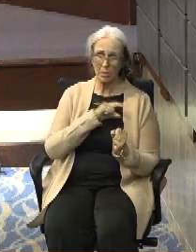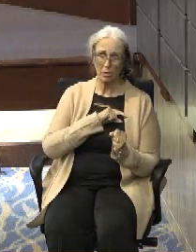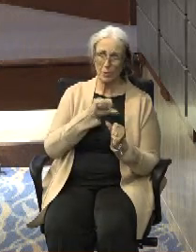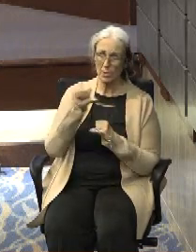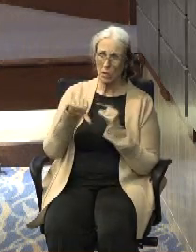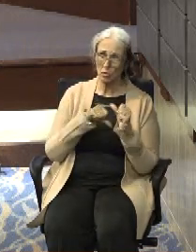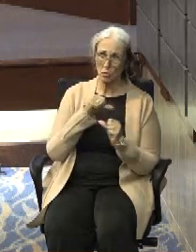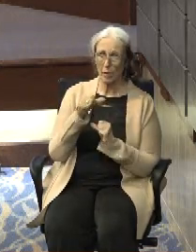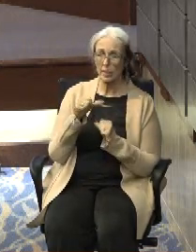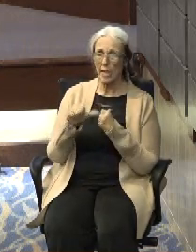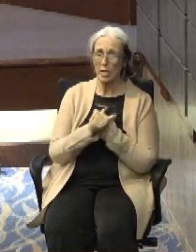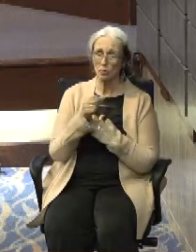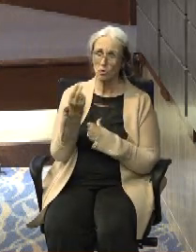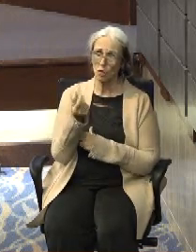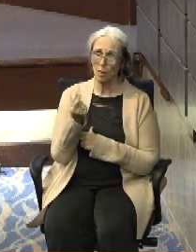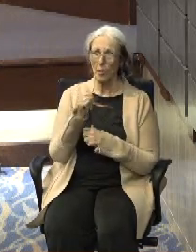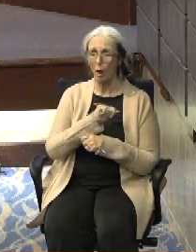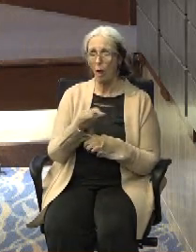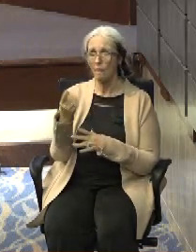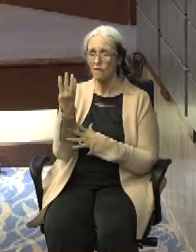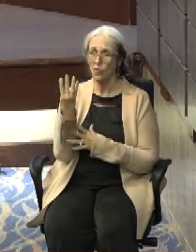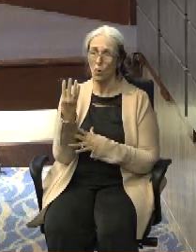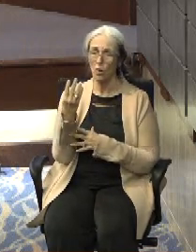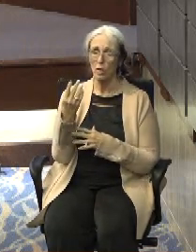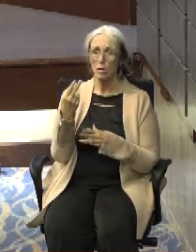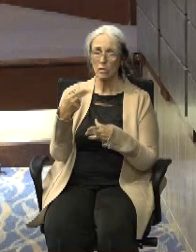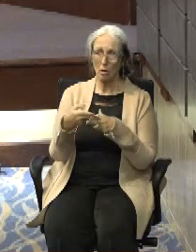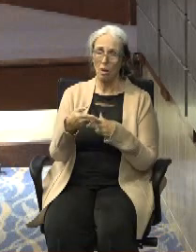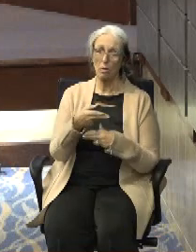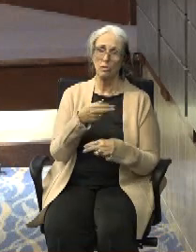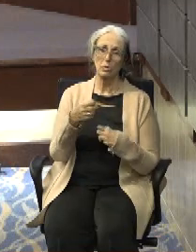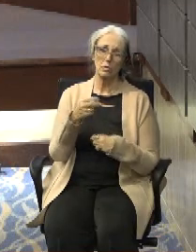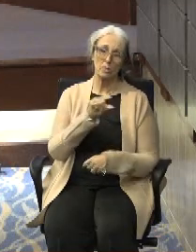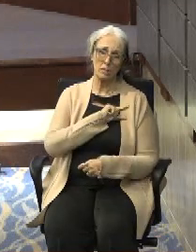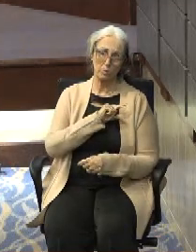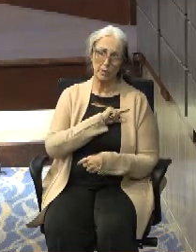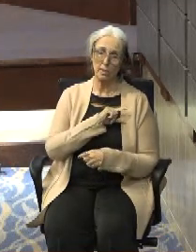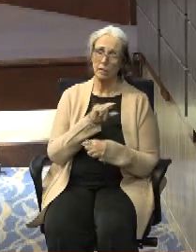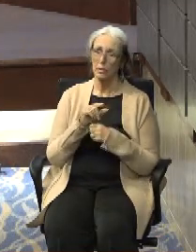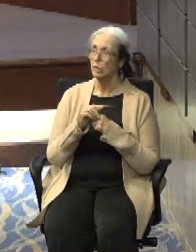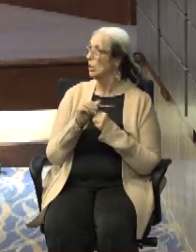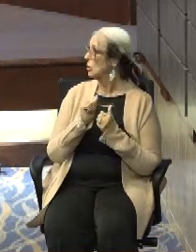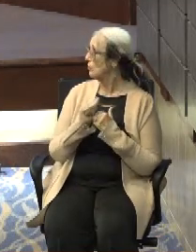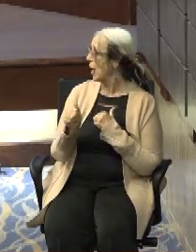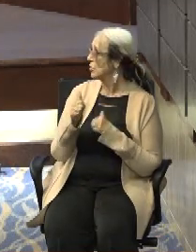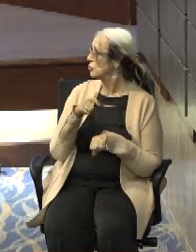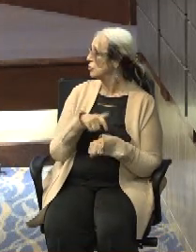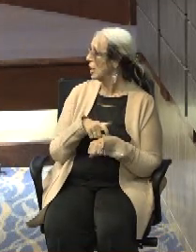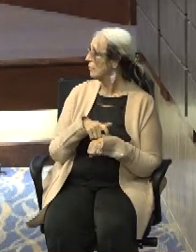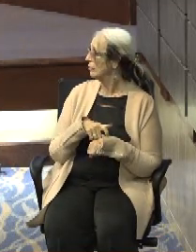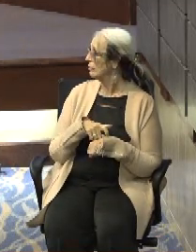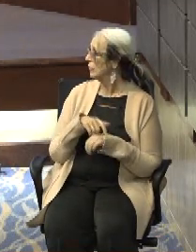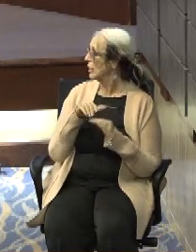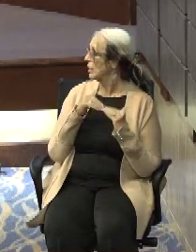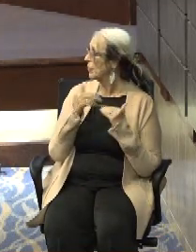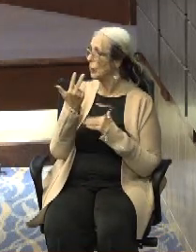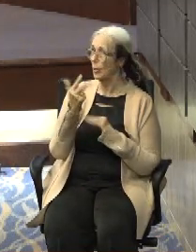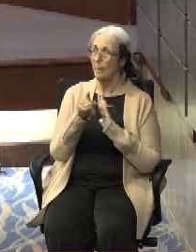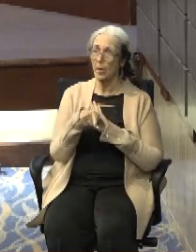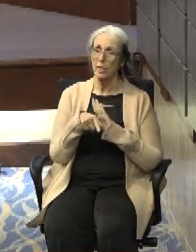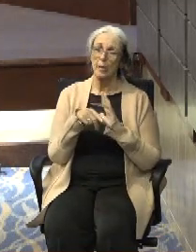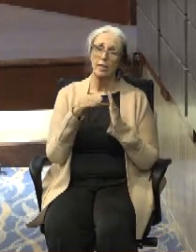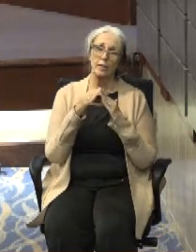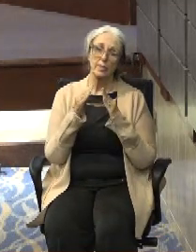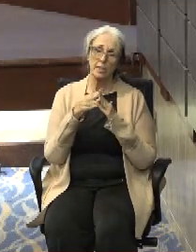dangerous dog ordinance, yet all four dogs were considered guilty by association. Sure, your time, if you could wrap up your comments, please. Yep. The